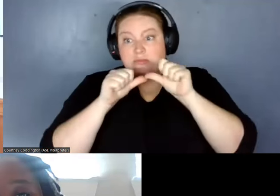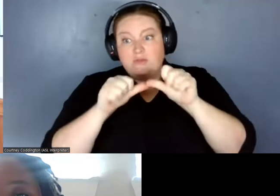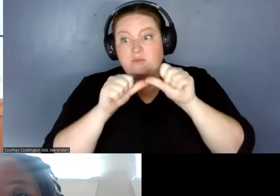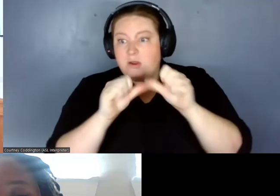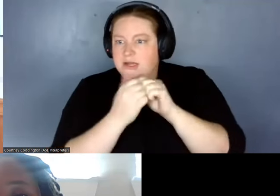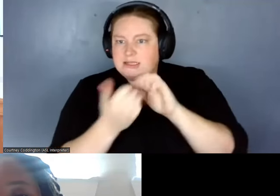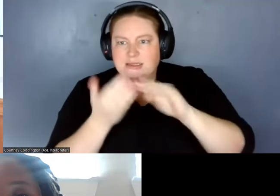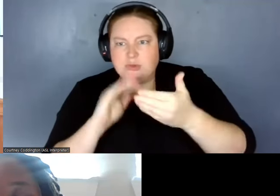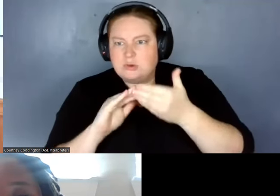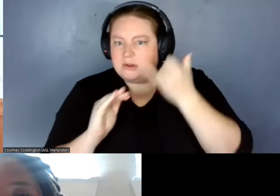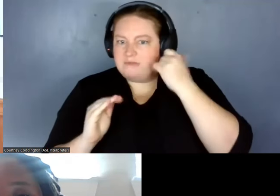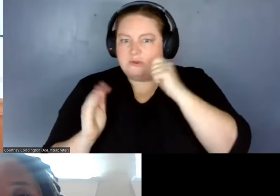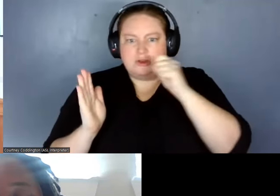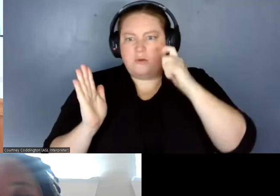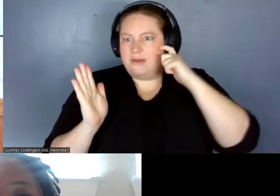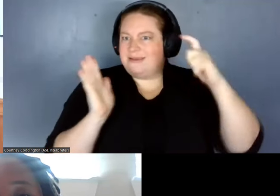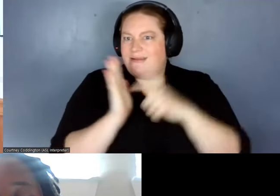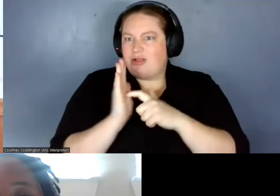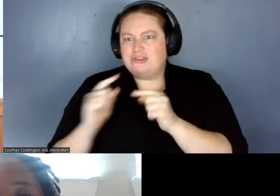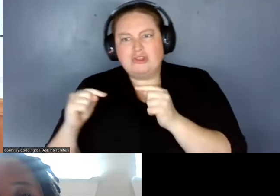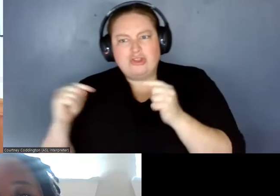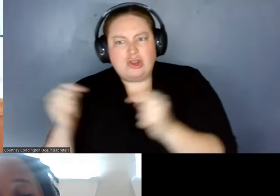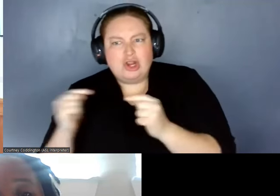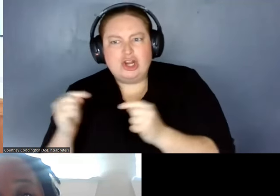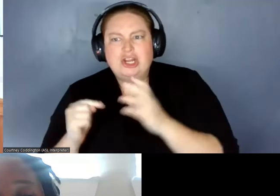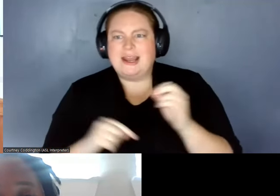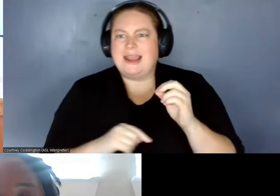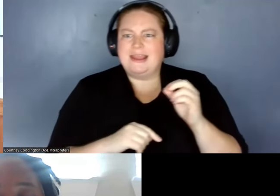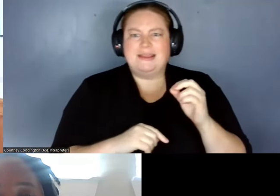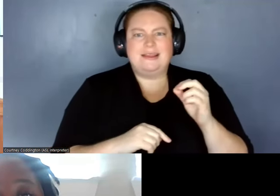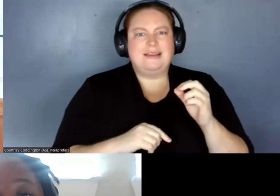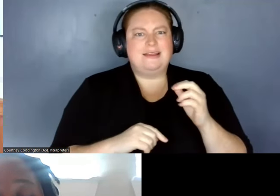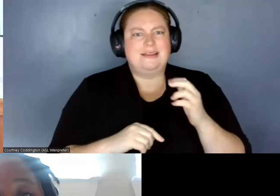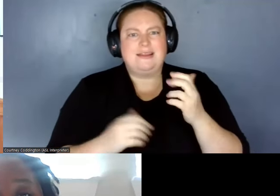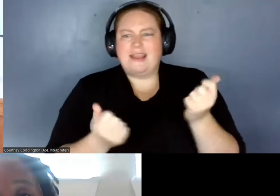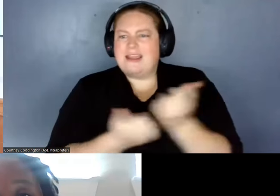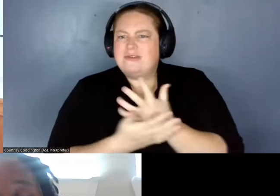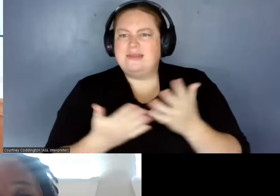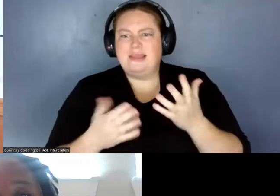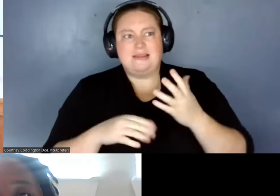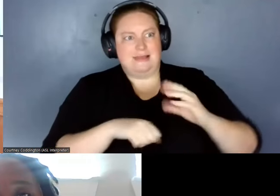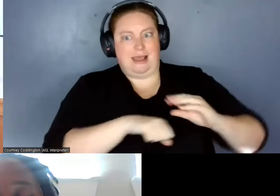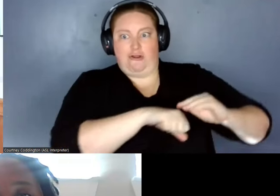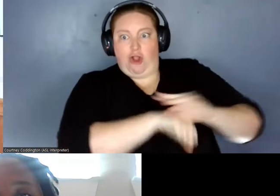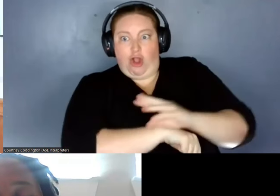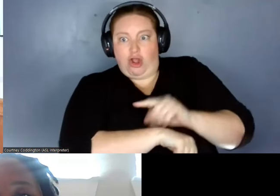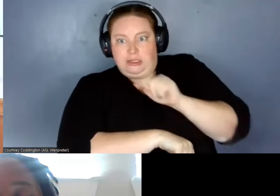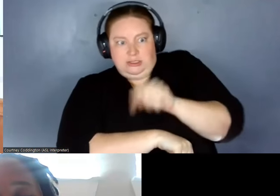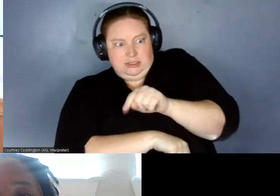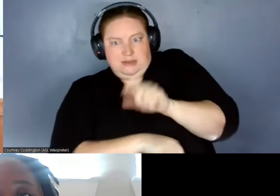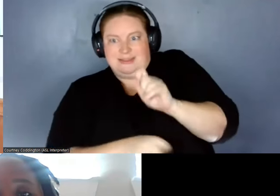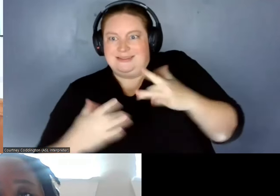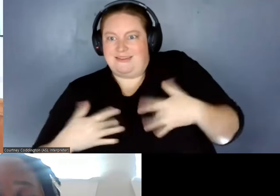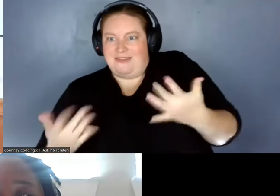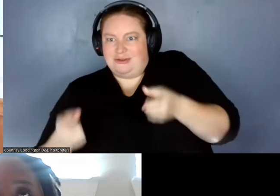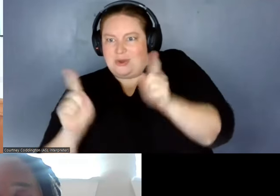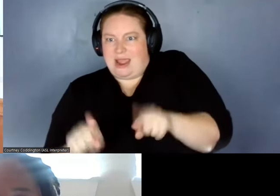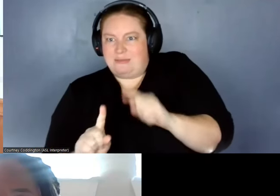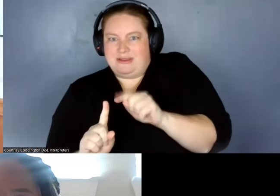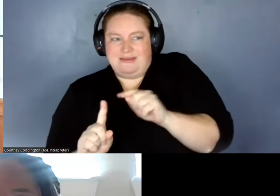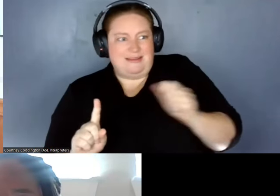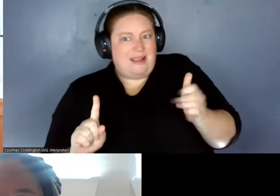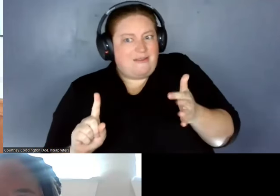acknowledge the hurt and the pain that caused this act to happen? And as far as